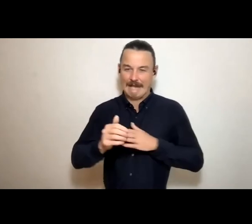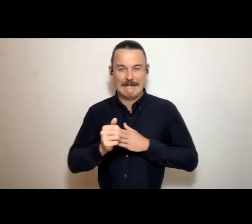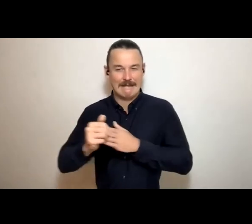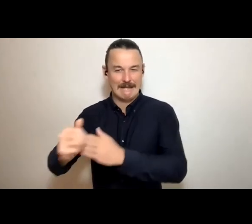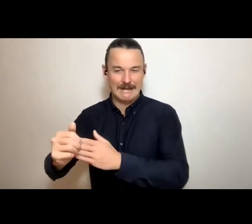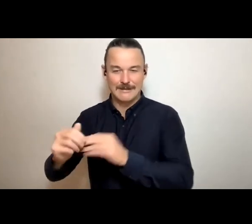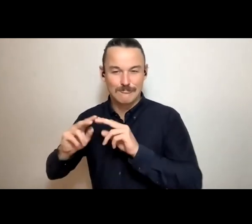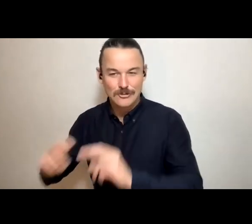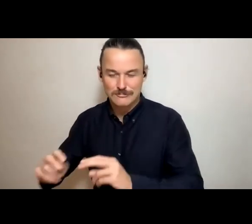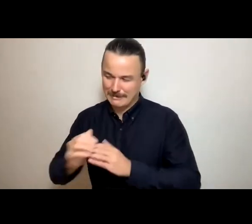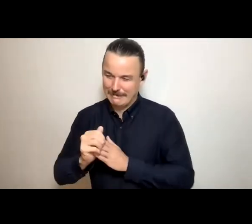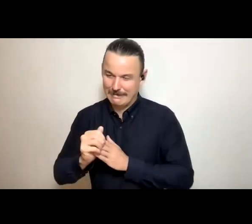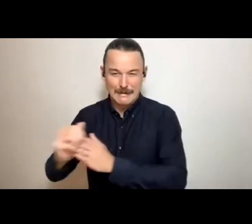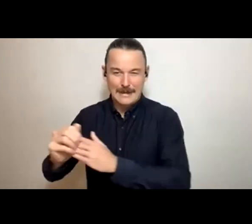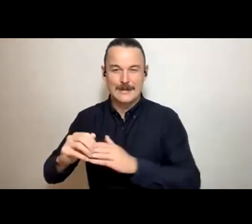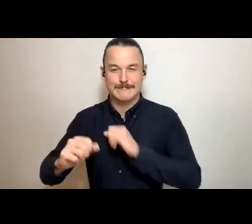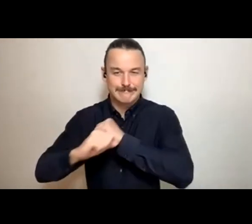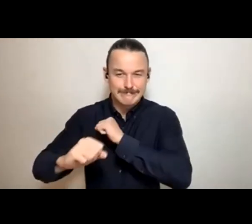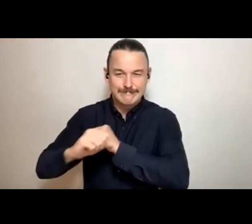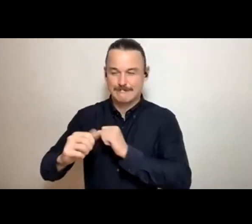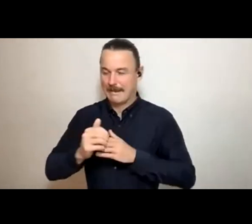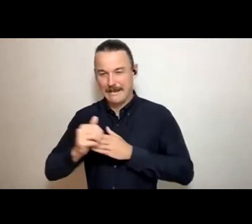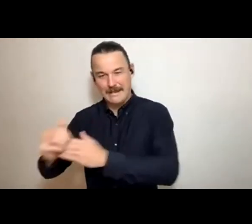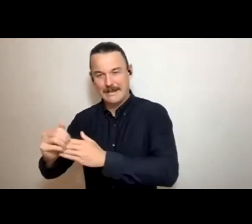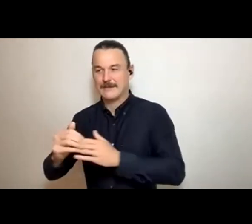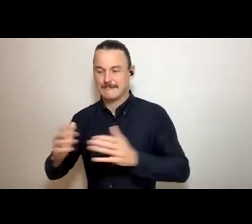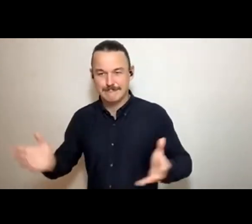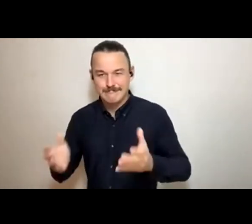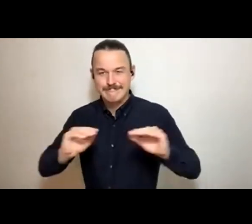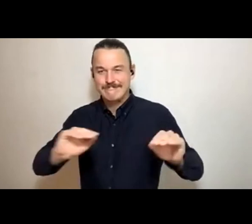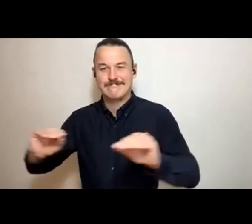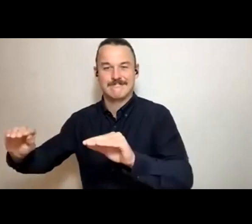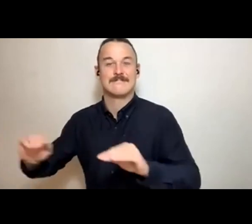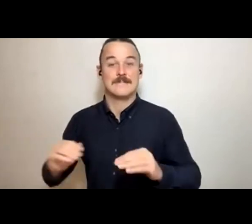blogspot that you can follow up as well after this seminar. Over to you, Judy.